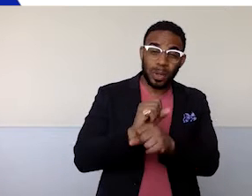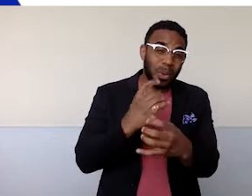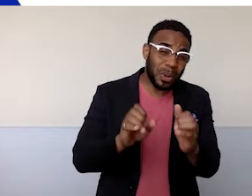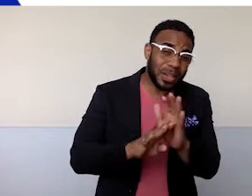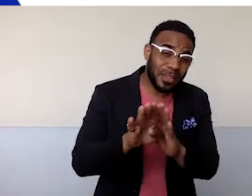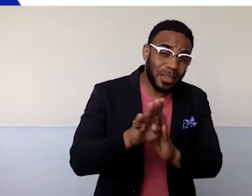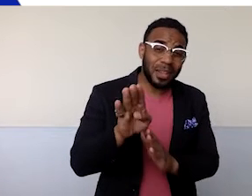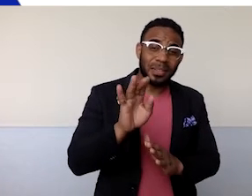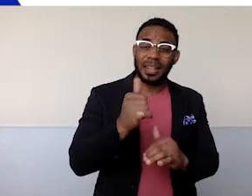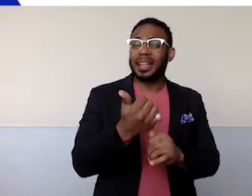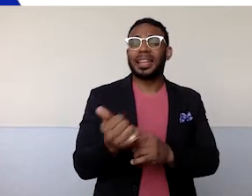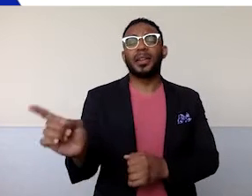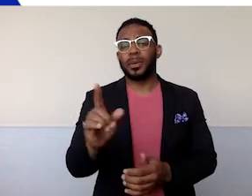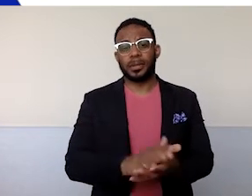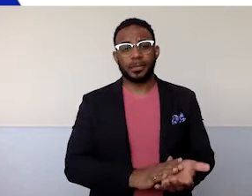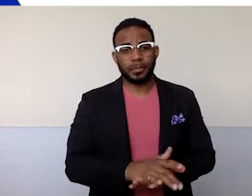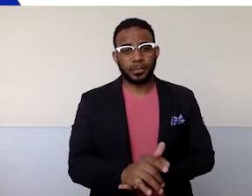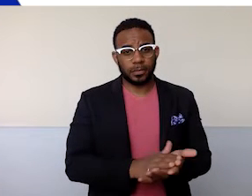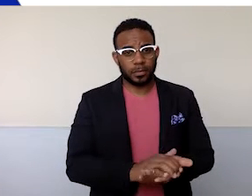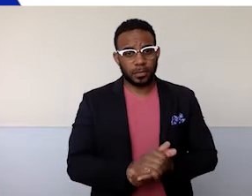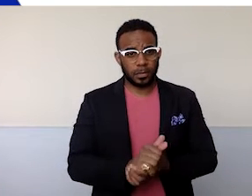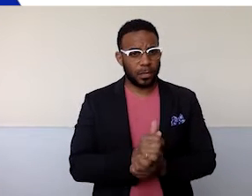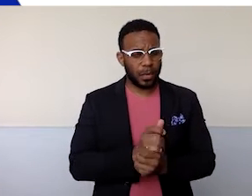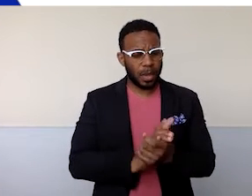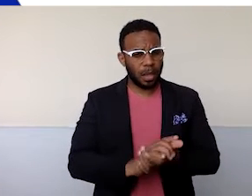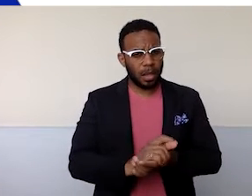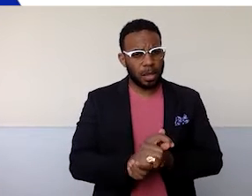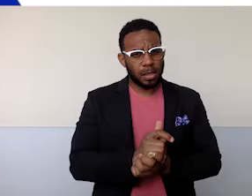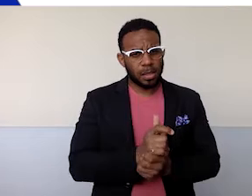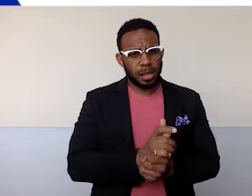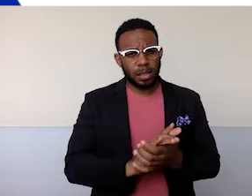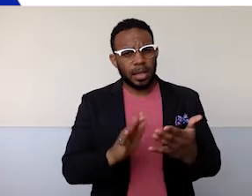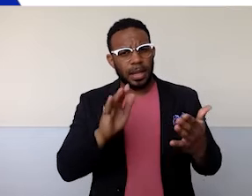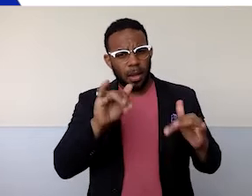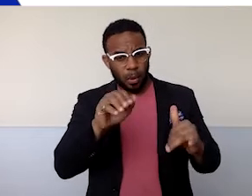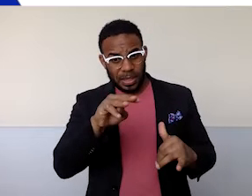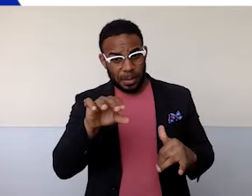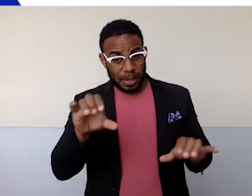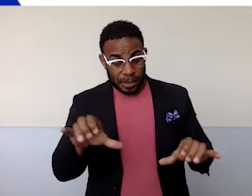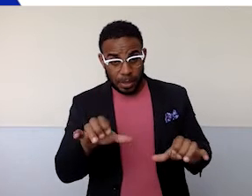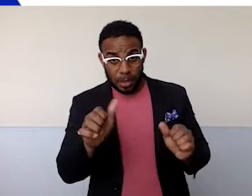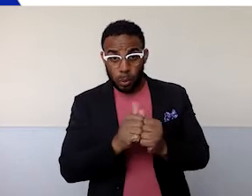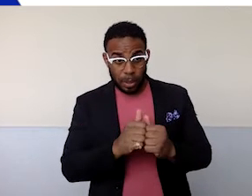to deliver content anywhere. And so what Headless CMS does is that with